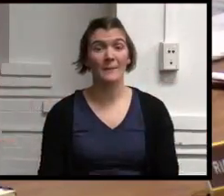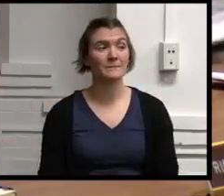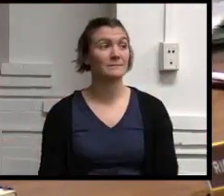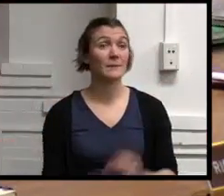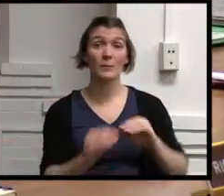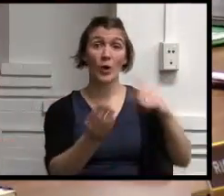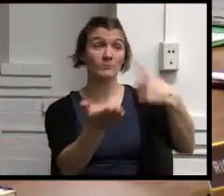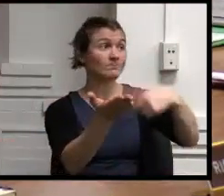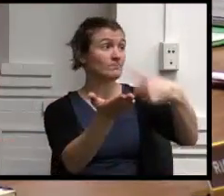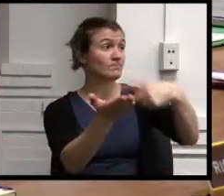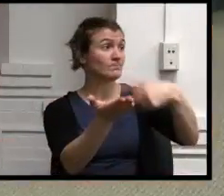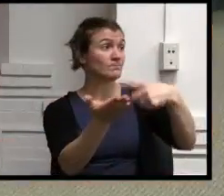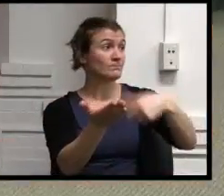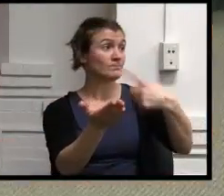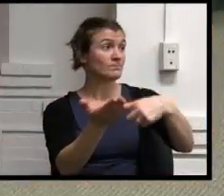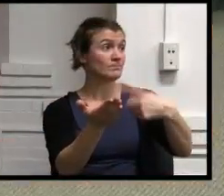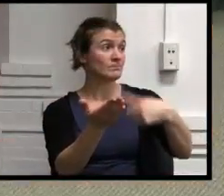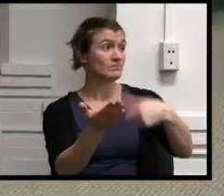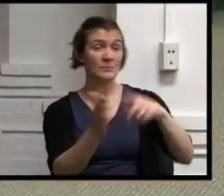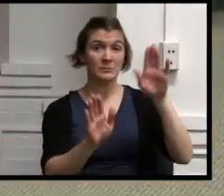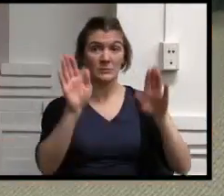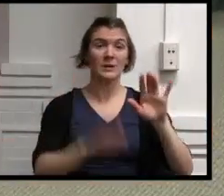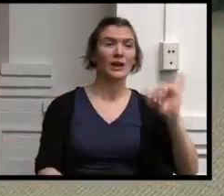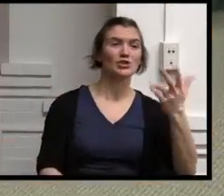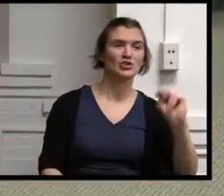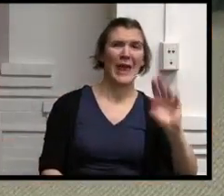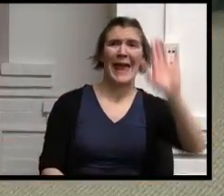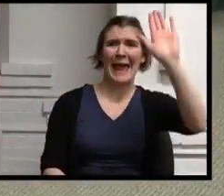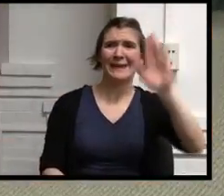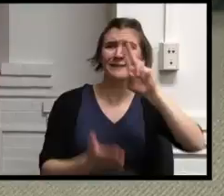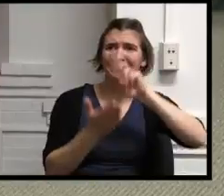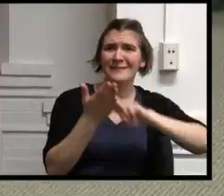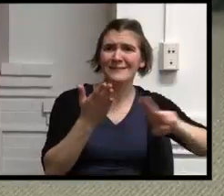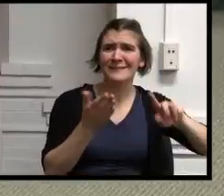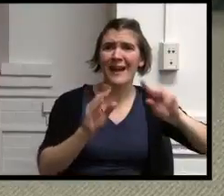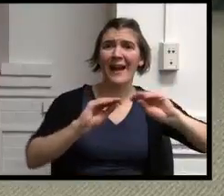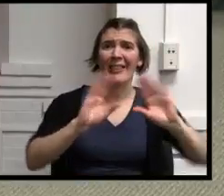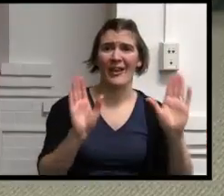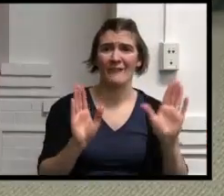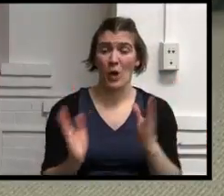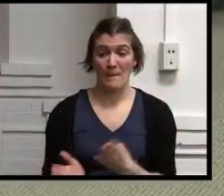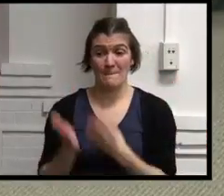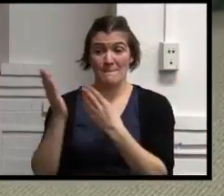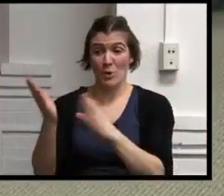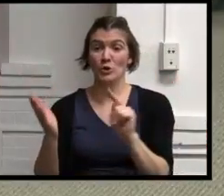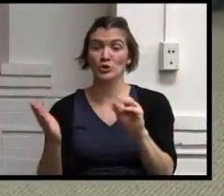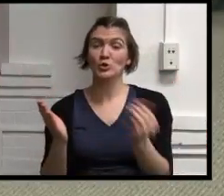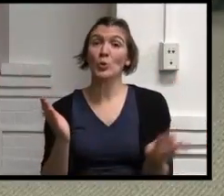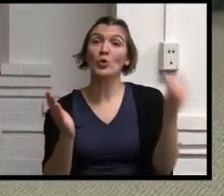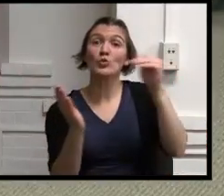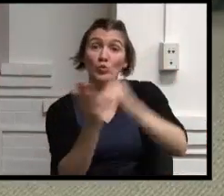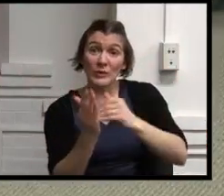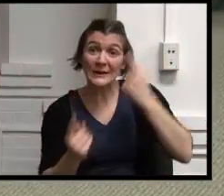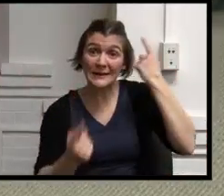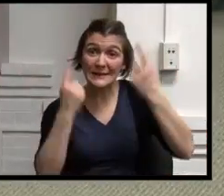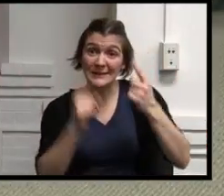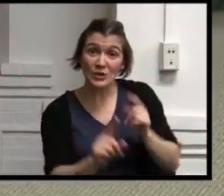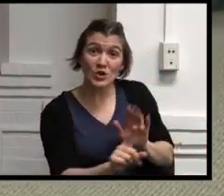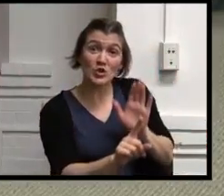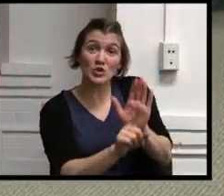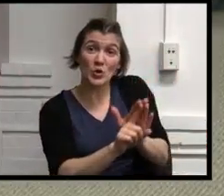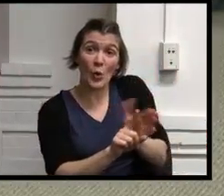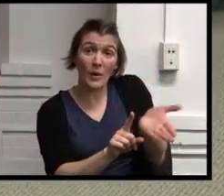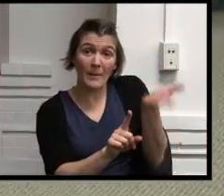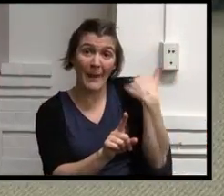Any further discussion or comment by anybody on the board? So just clarification on the motion. The motion is to reconsider the Select Board's